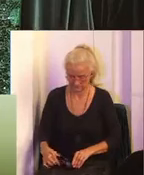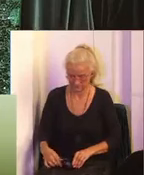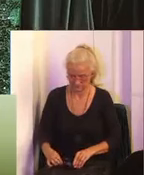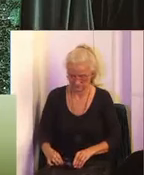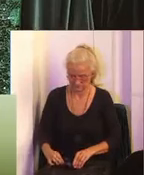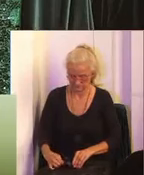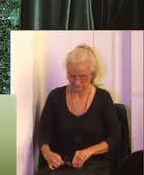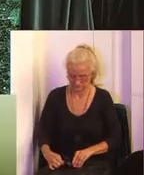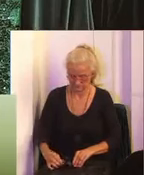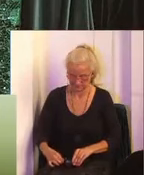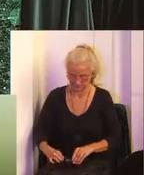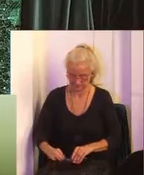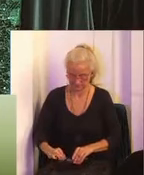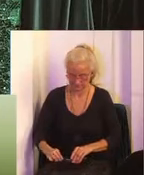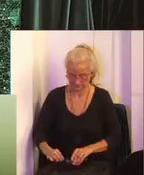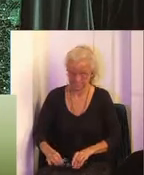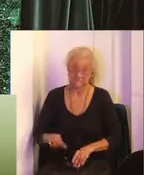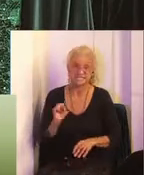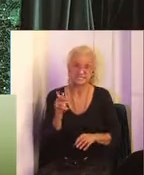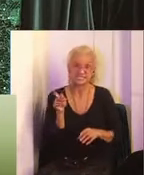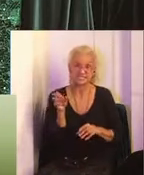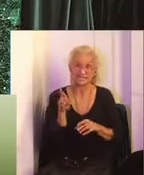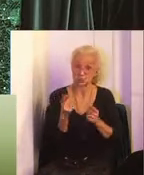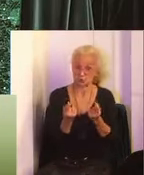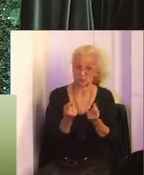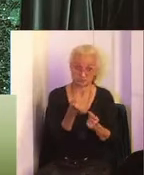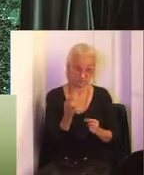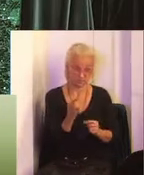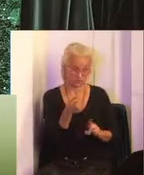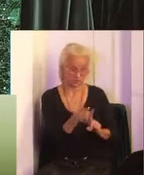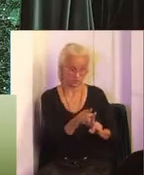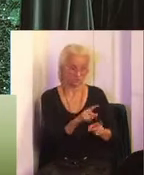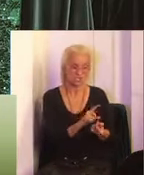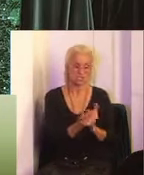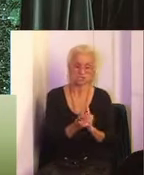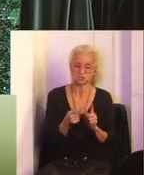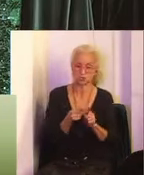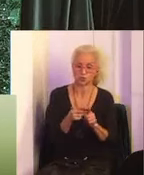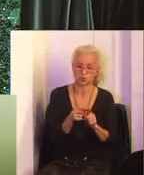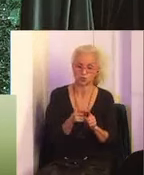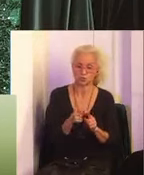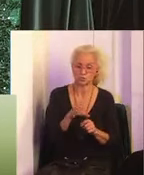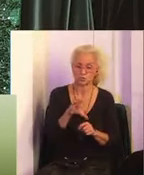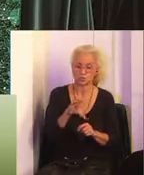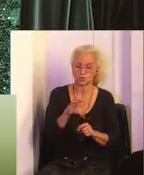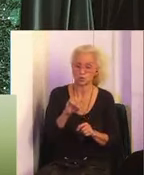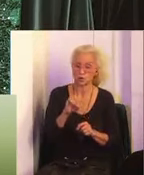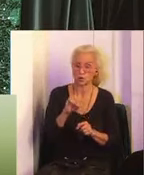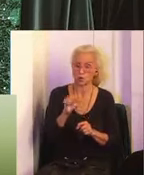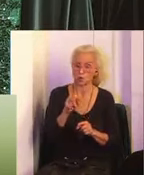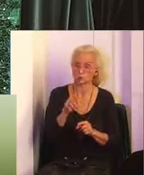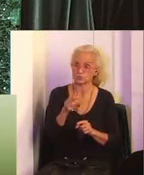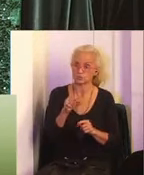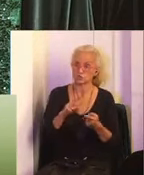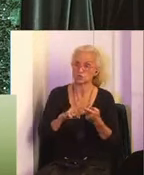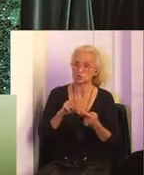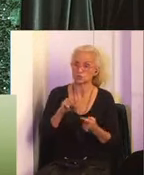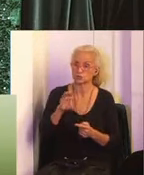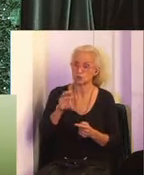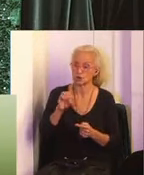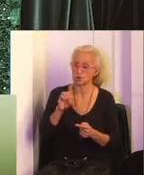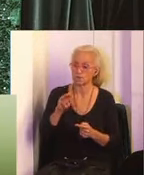Skeeter did something herself that involved changing the word coats to commodes. And